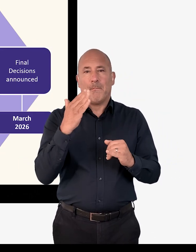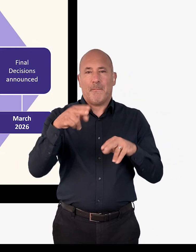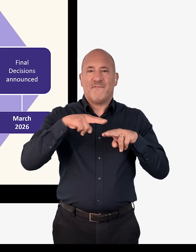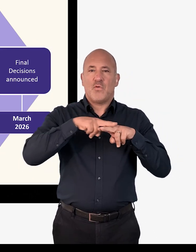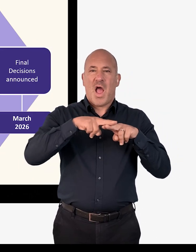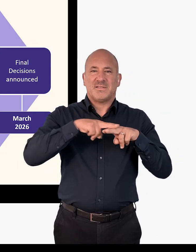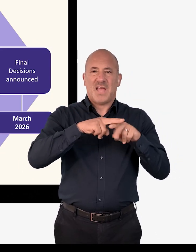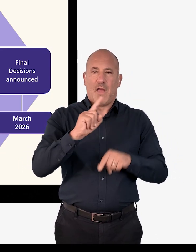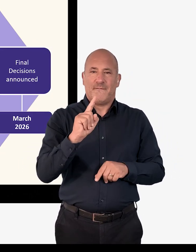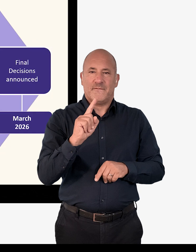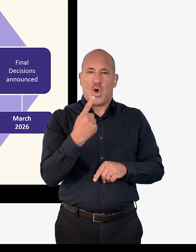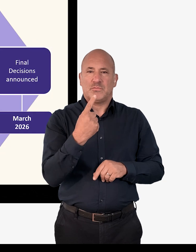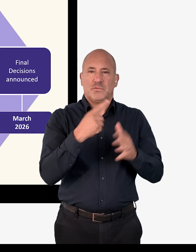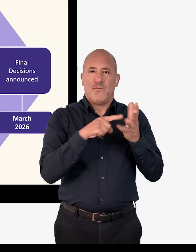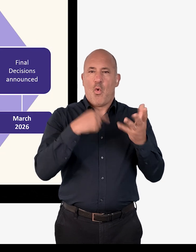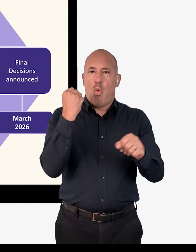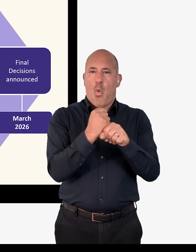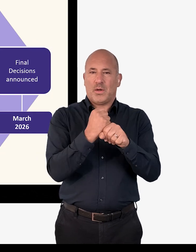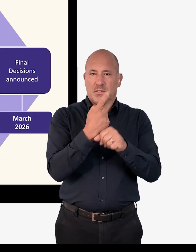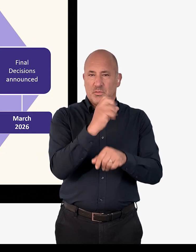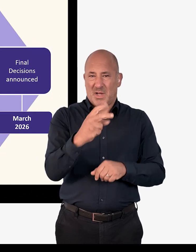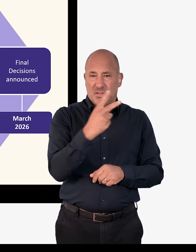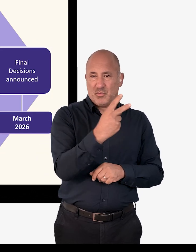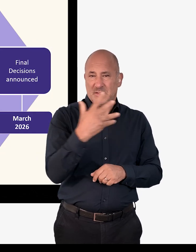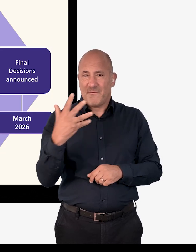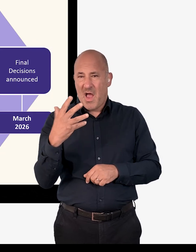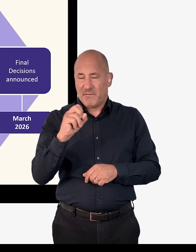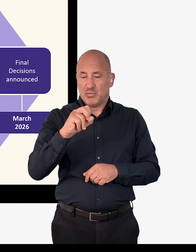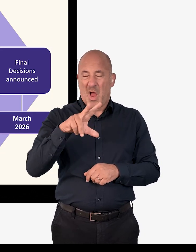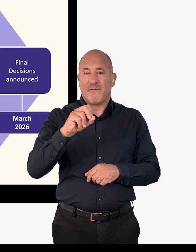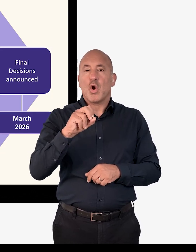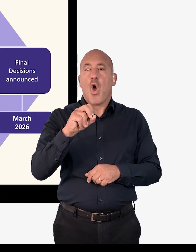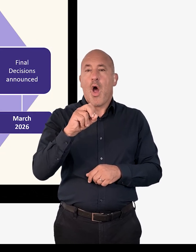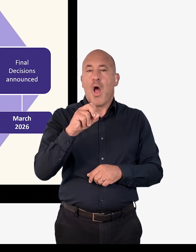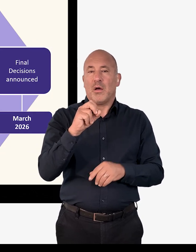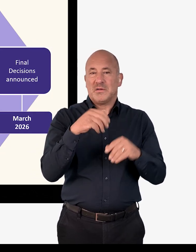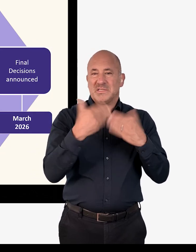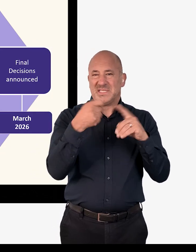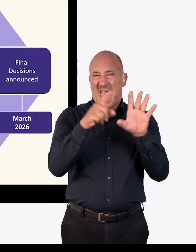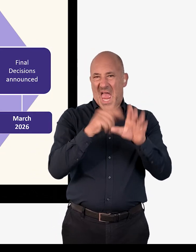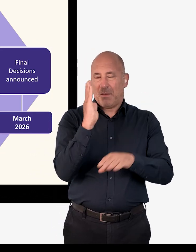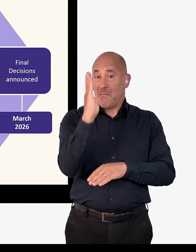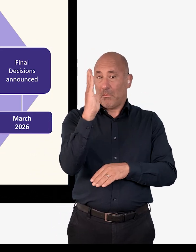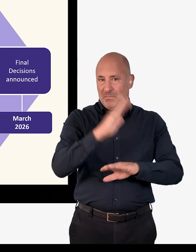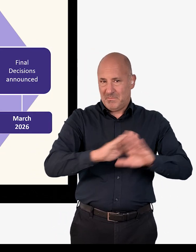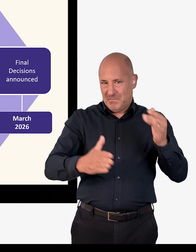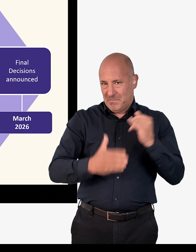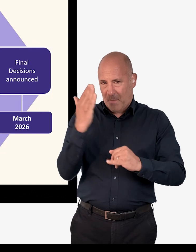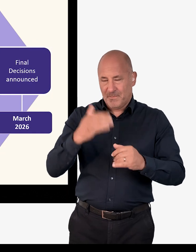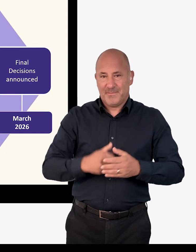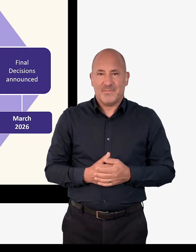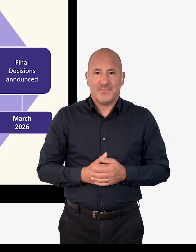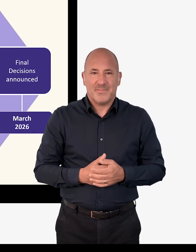for full applications is 12 PM midday on Friday, the 1st of August, 2025.